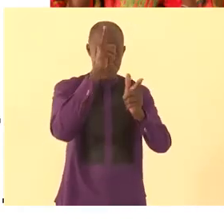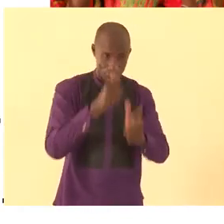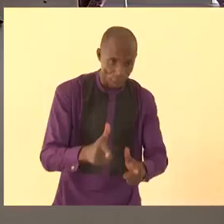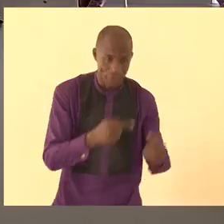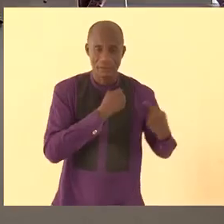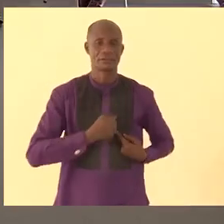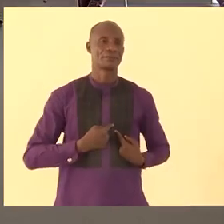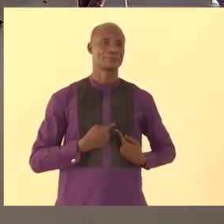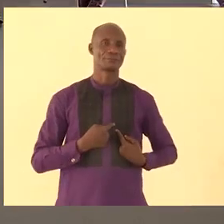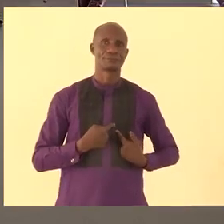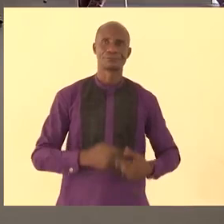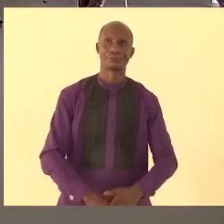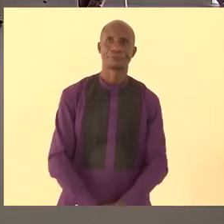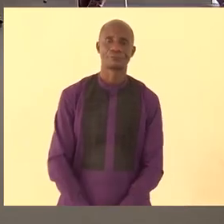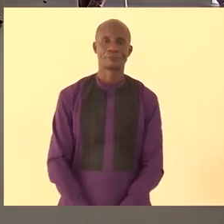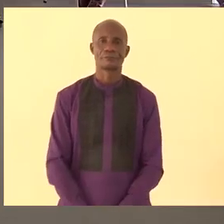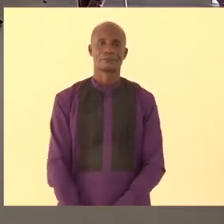hearts.